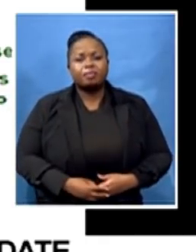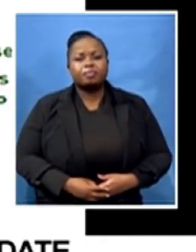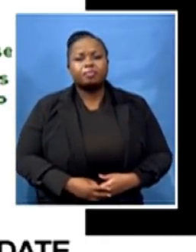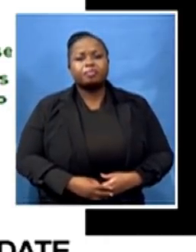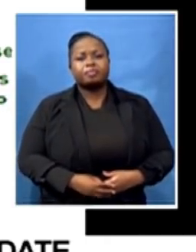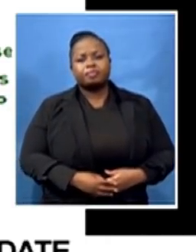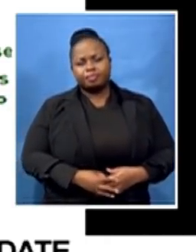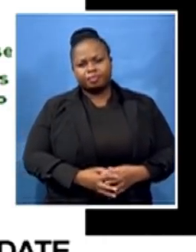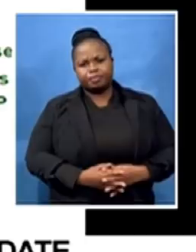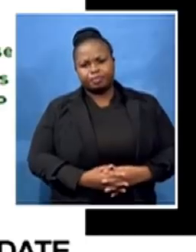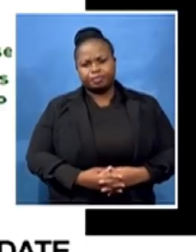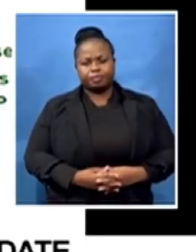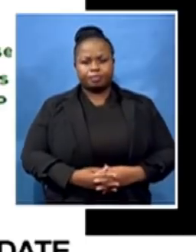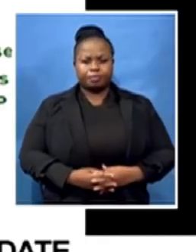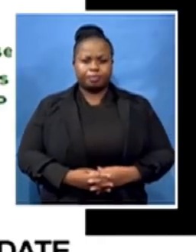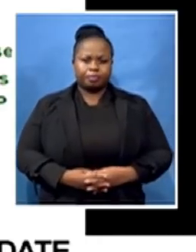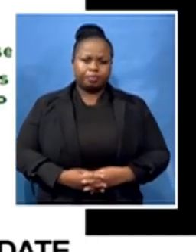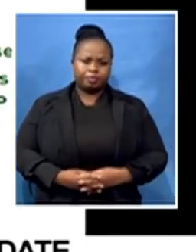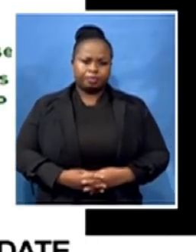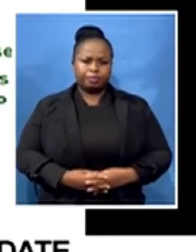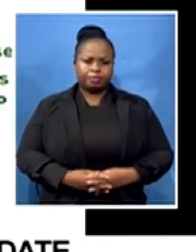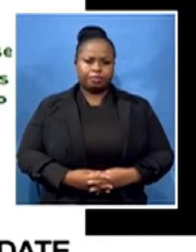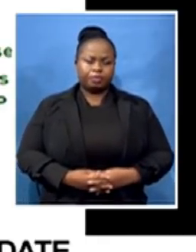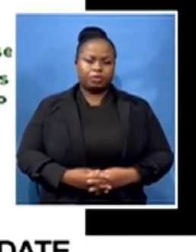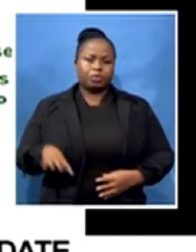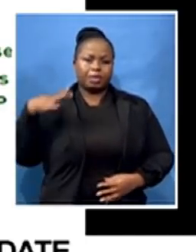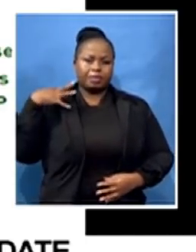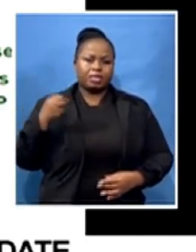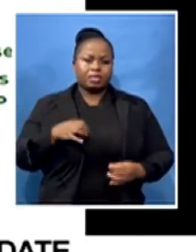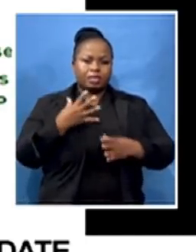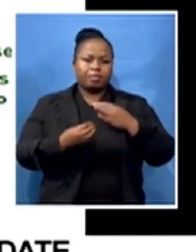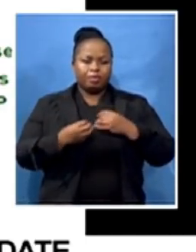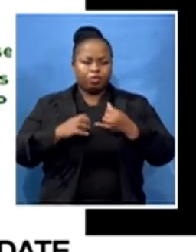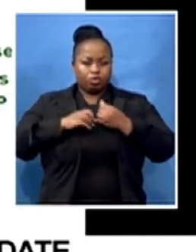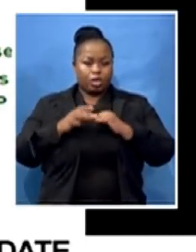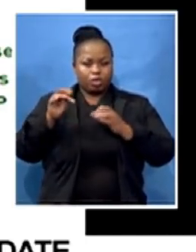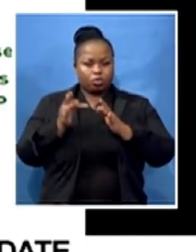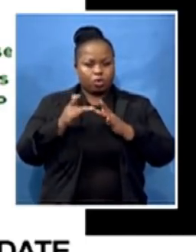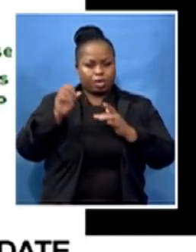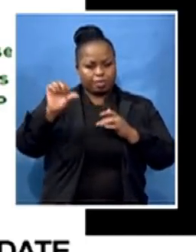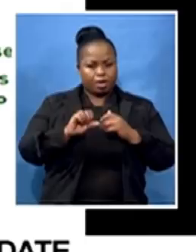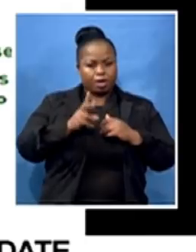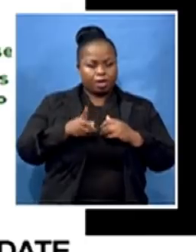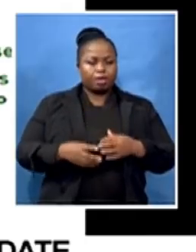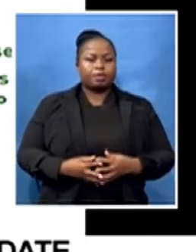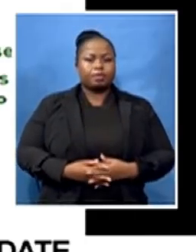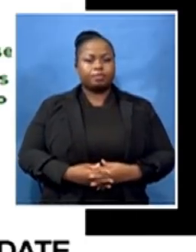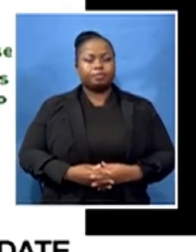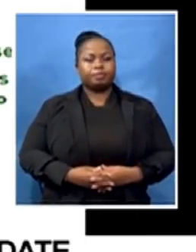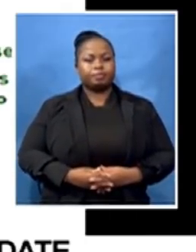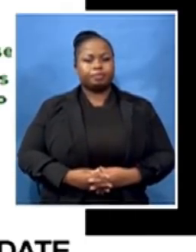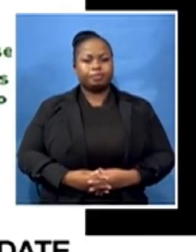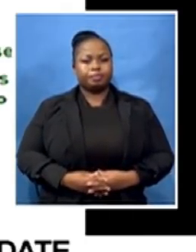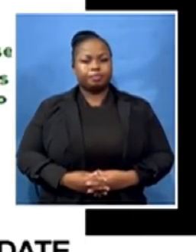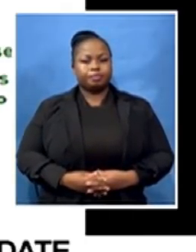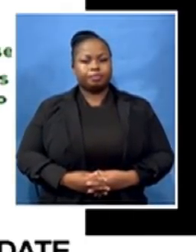We seem to have lost the minister, but we are locating the minister, Deputy Chair. Are you trying? Yes, ma'am. Because we don't want to continue before we